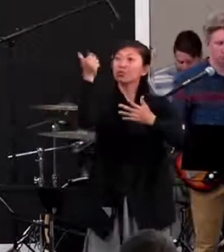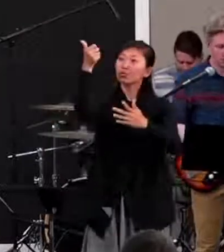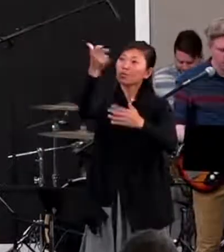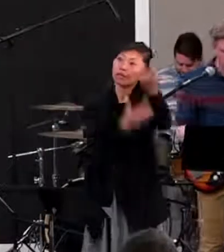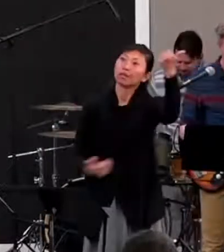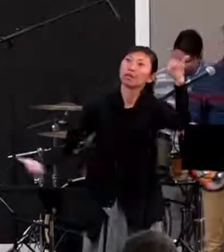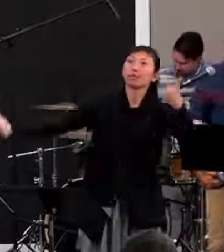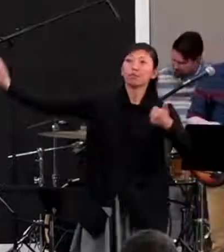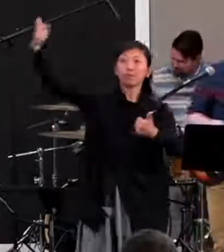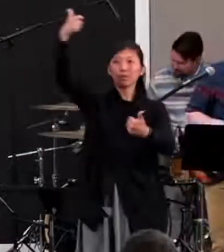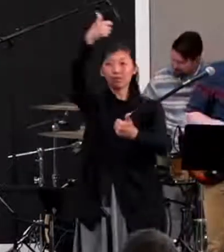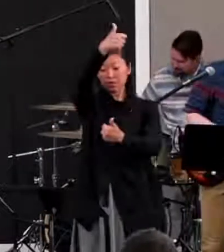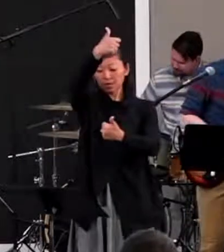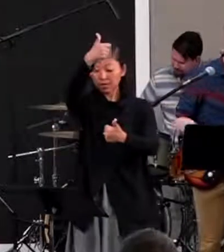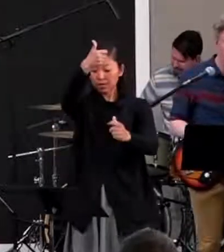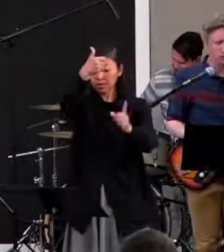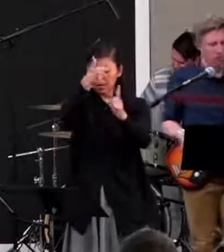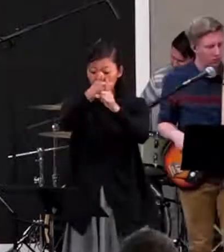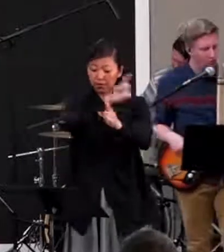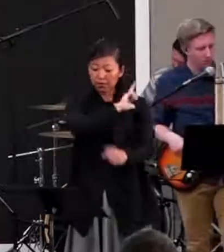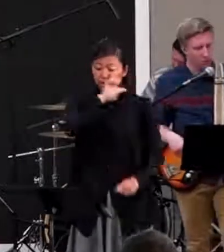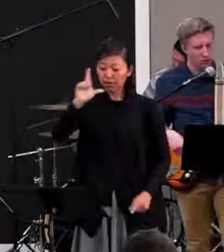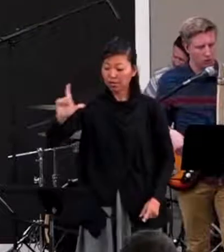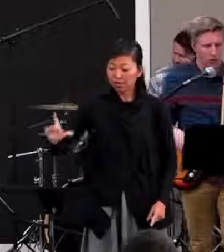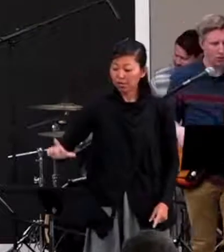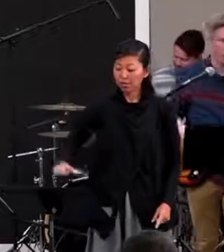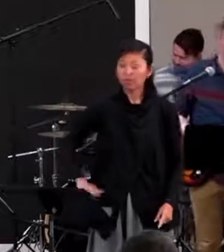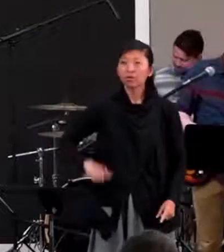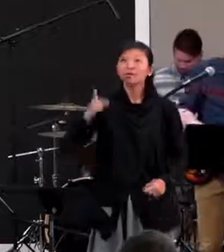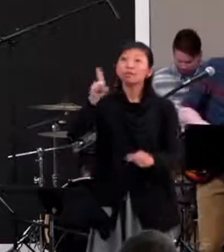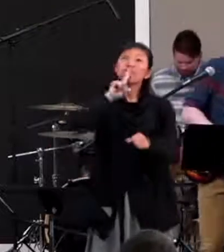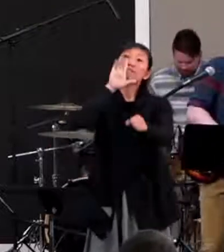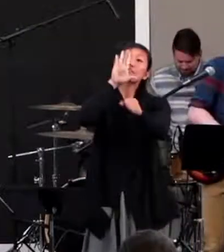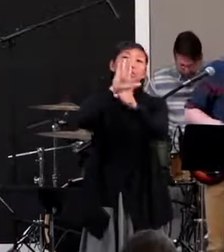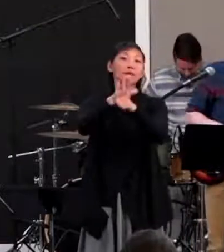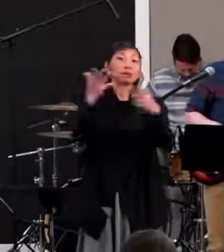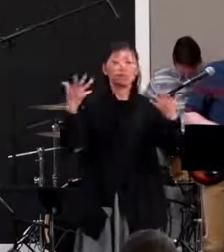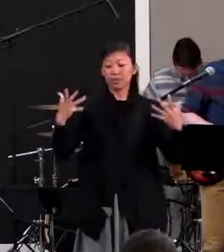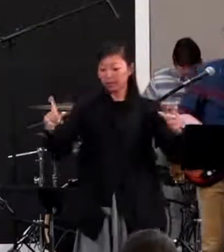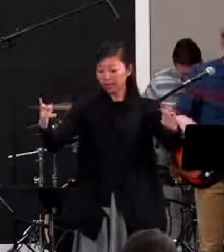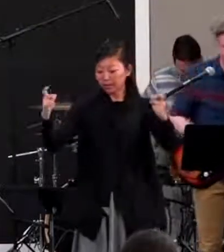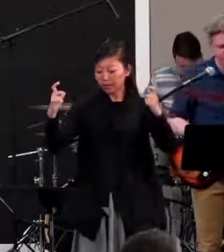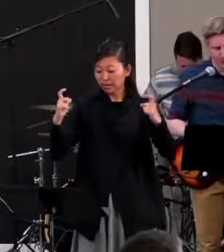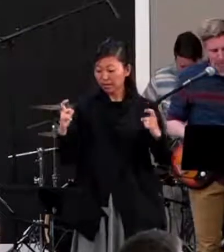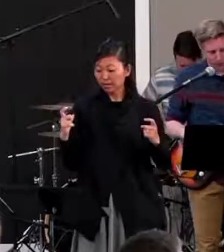sovereign, still you are Lord, above the confusion.